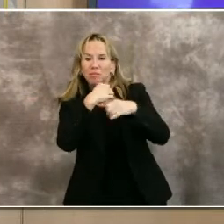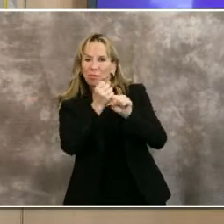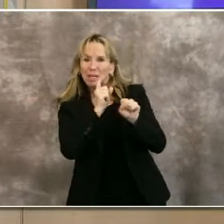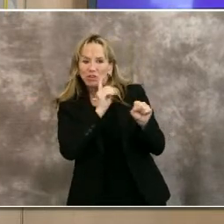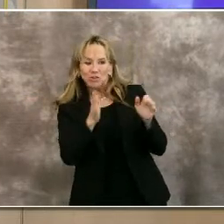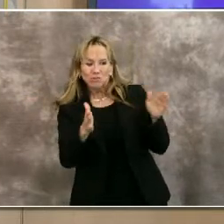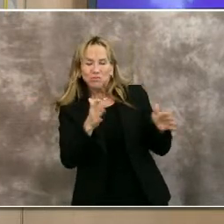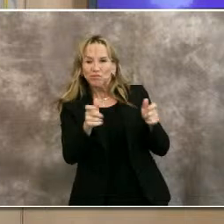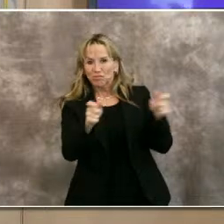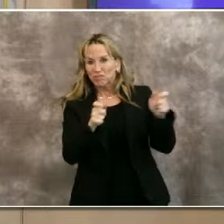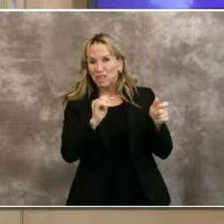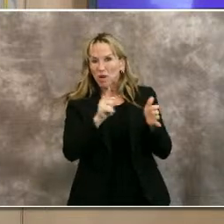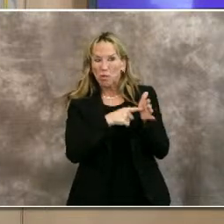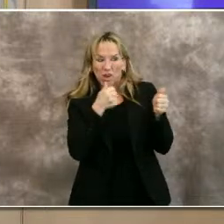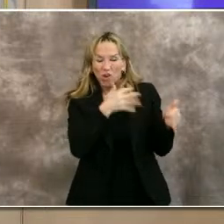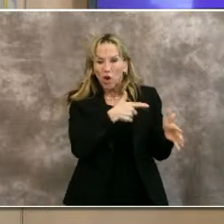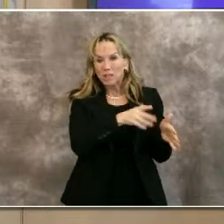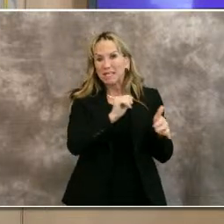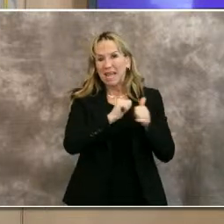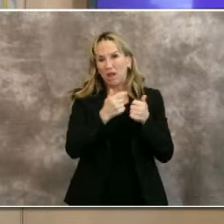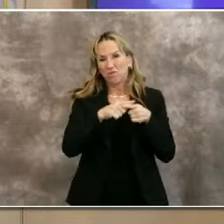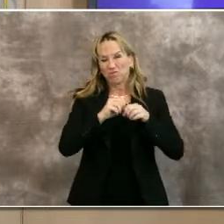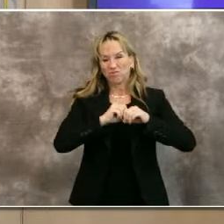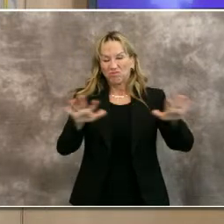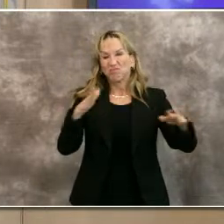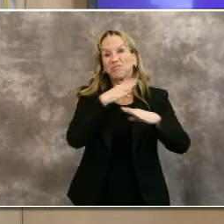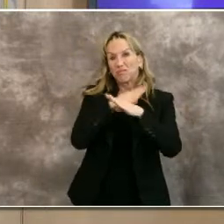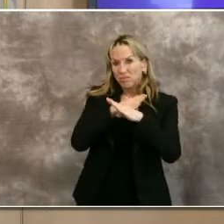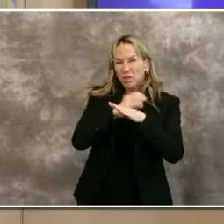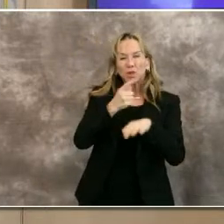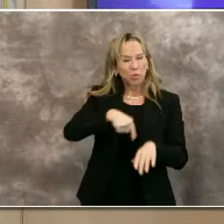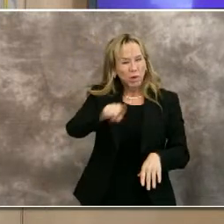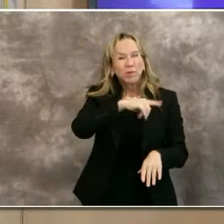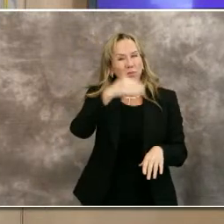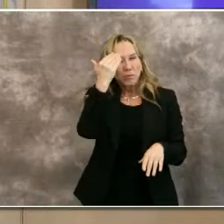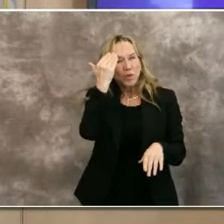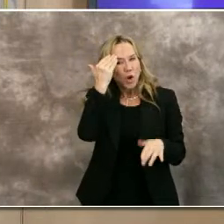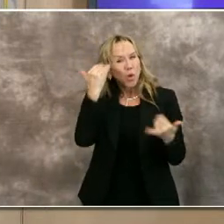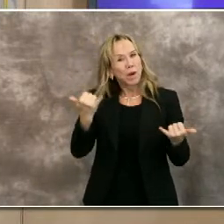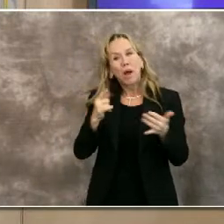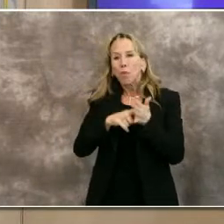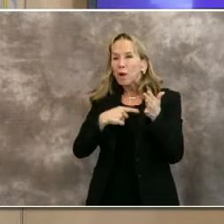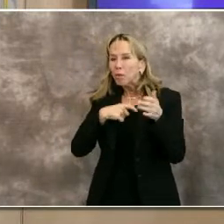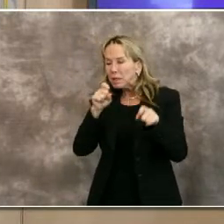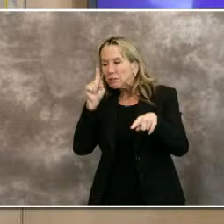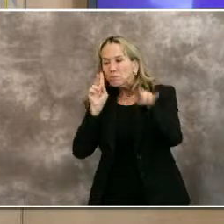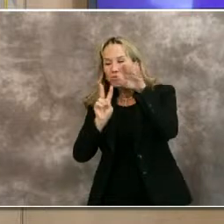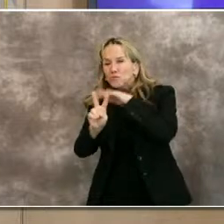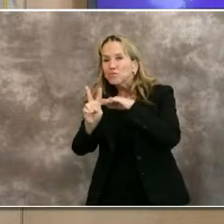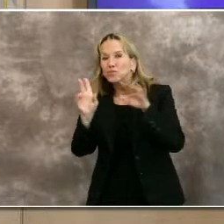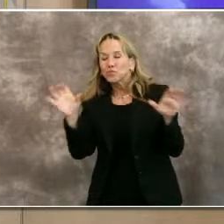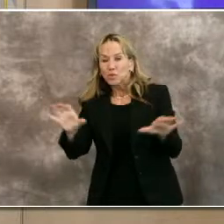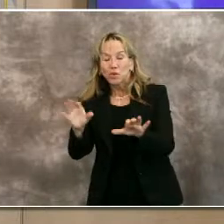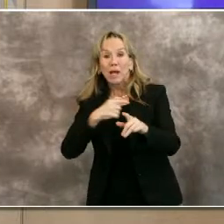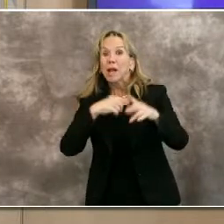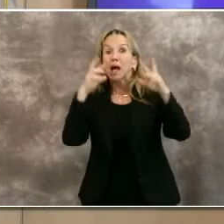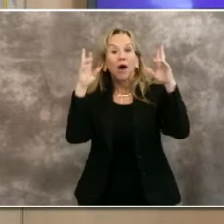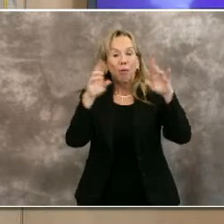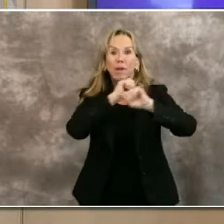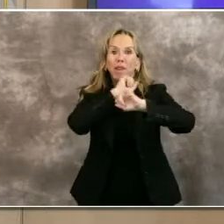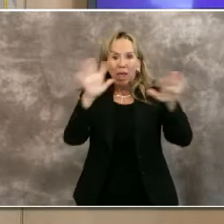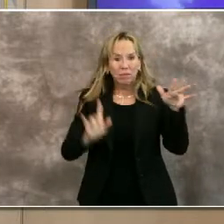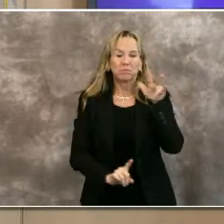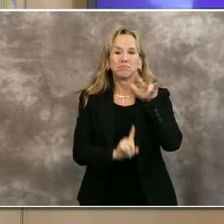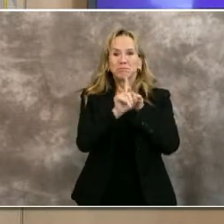move. And so I think everyone is aware of the situation we're in, aware of the path forward. And again, our hope is that none of those triggers ever hit